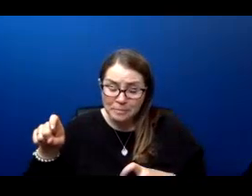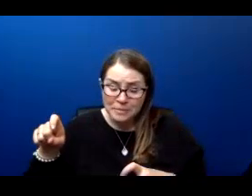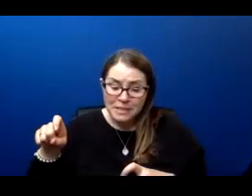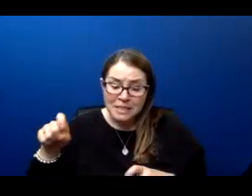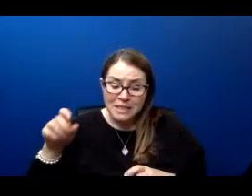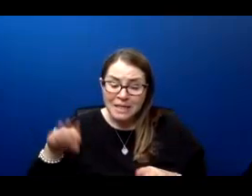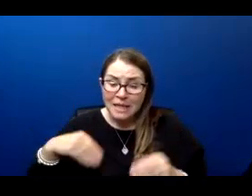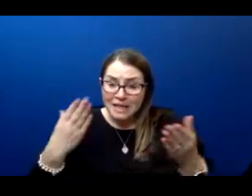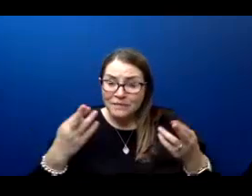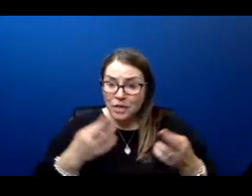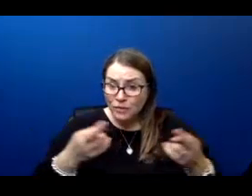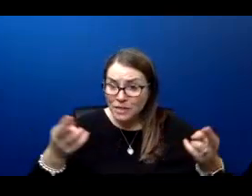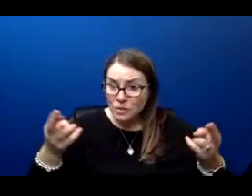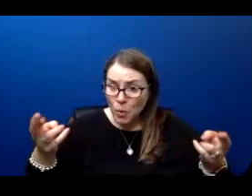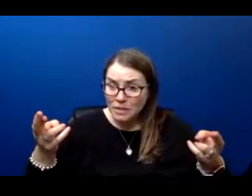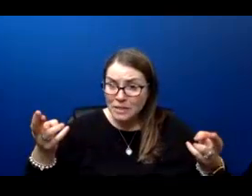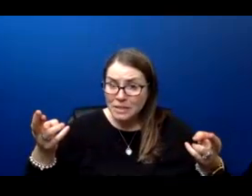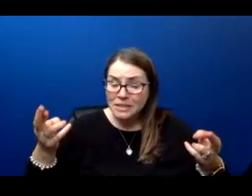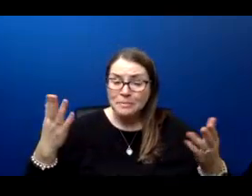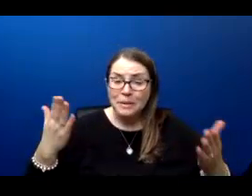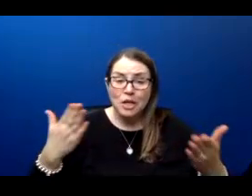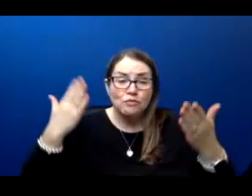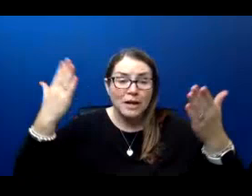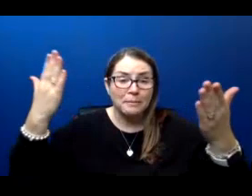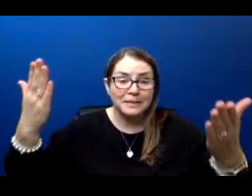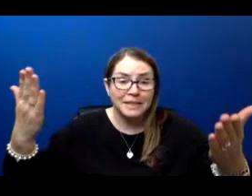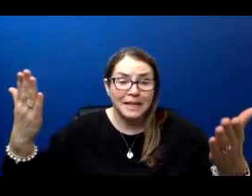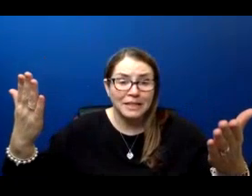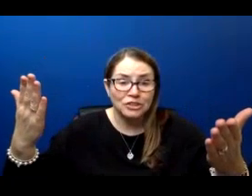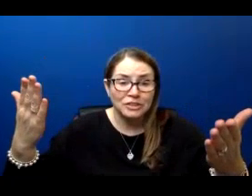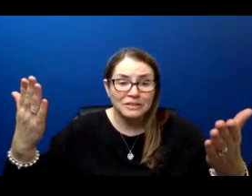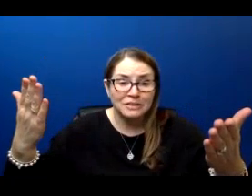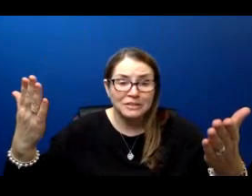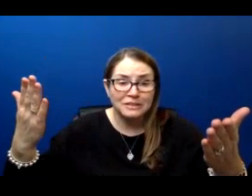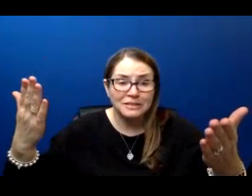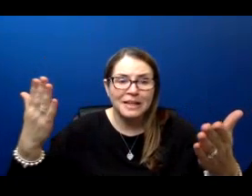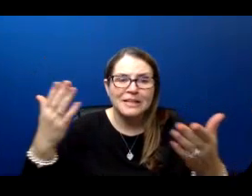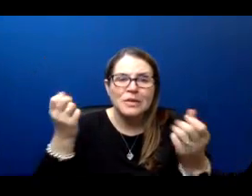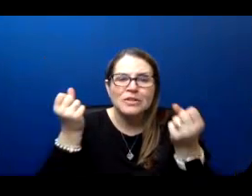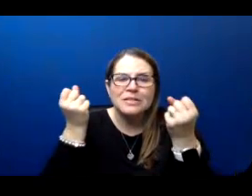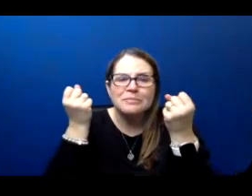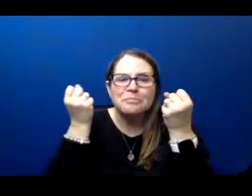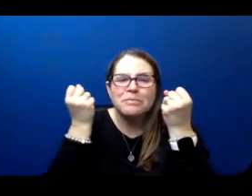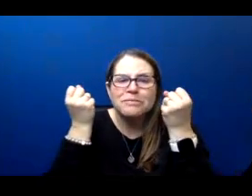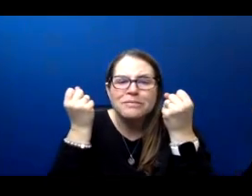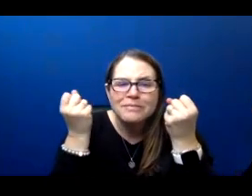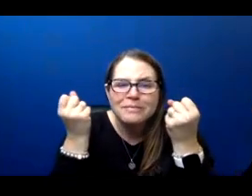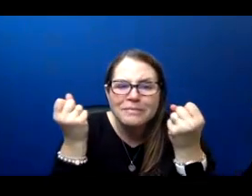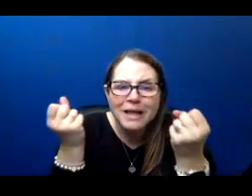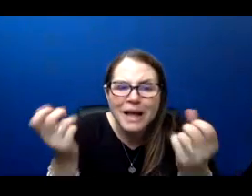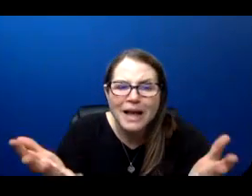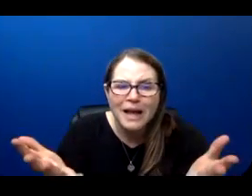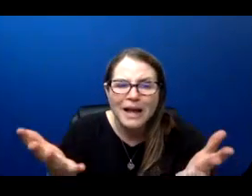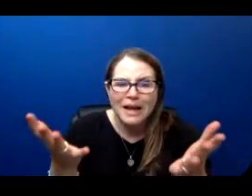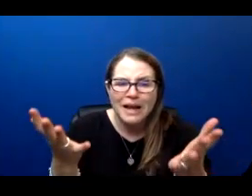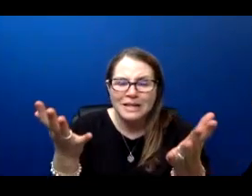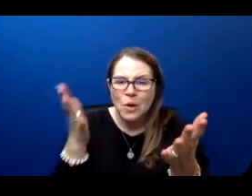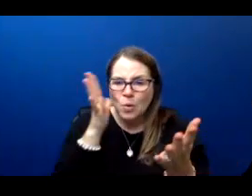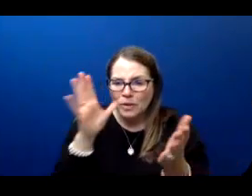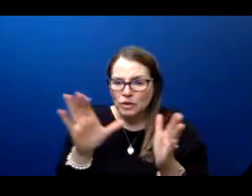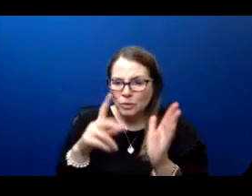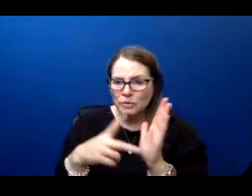giving resources and making recommendations. And there's a plethora of things. There's going to be a group there doing double